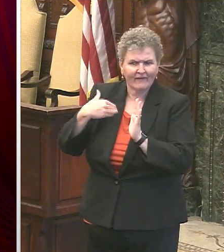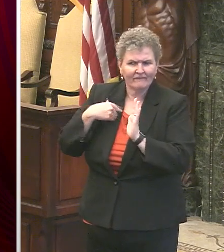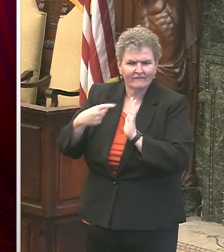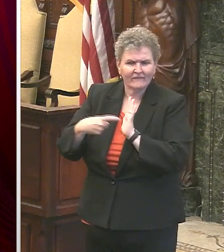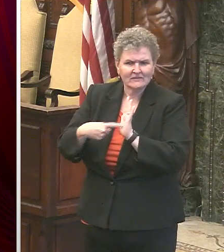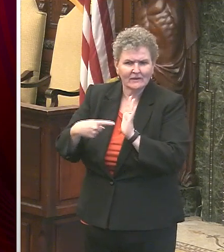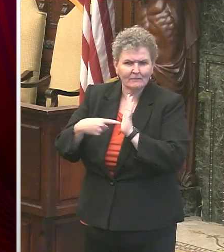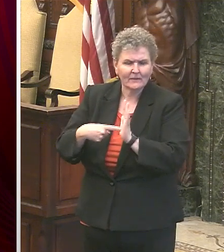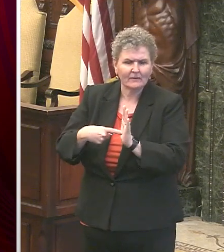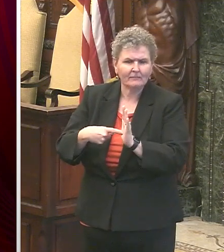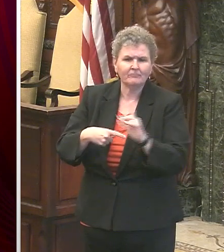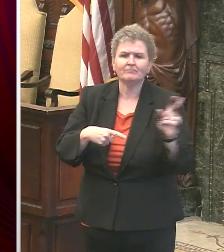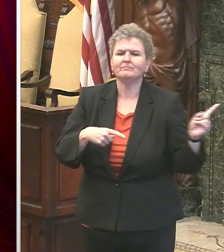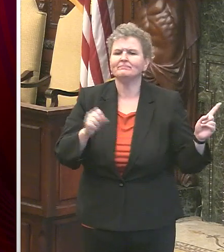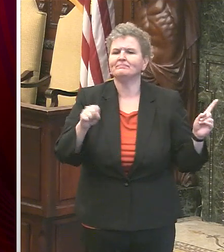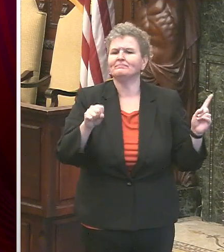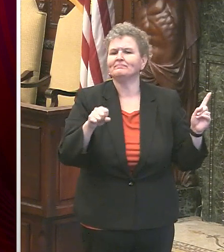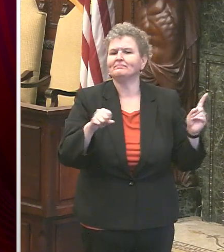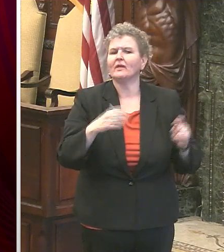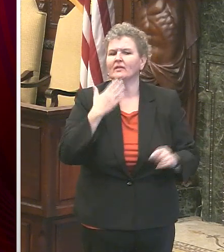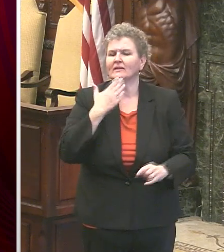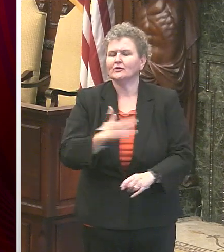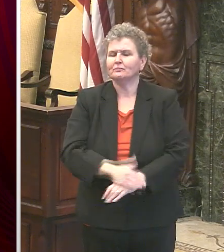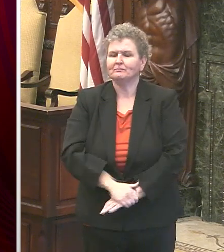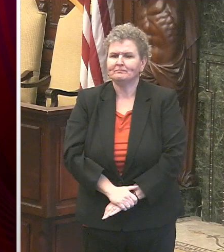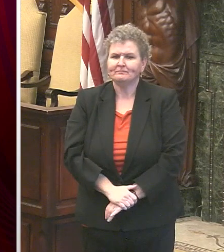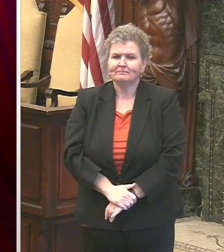Okay, got it. Thank you.